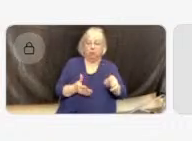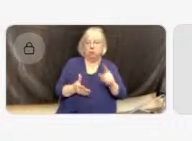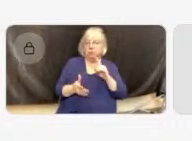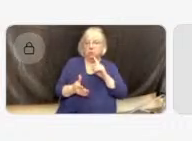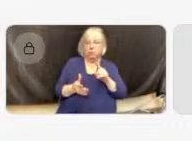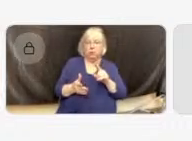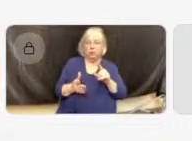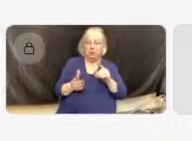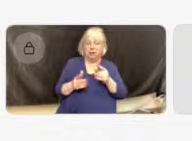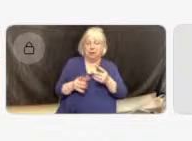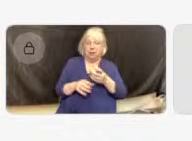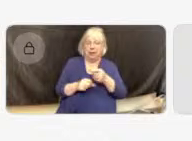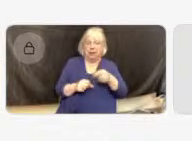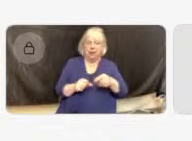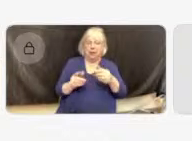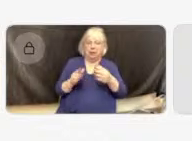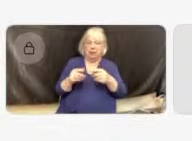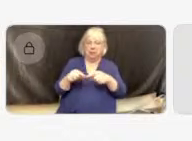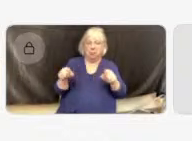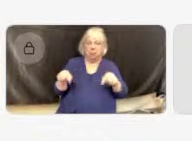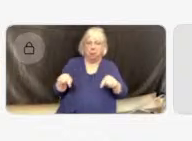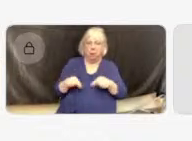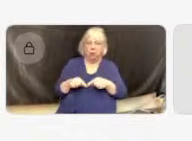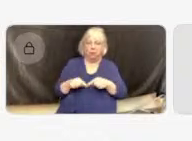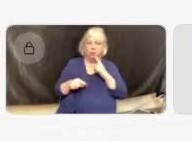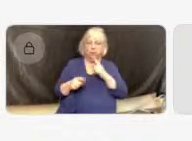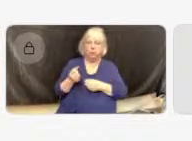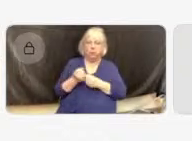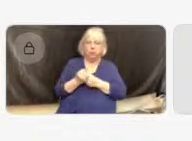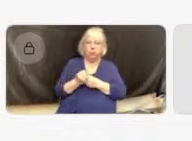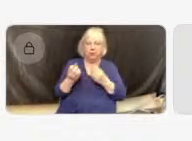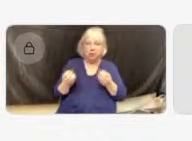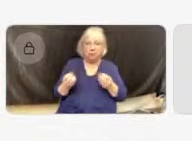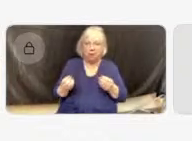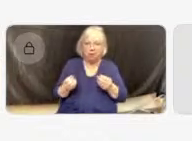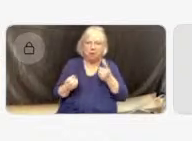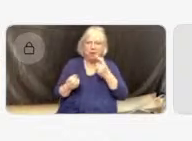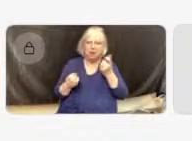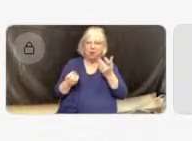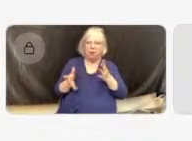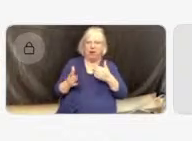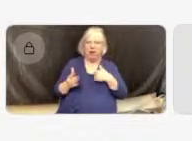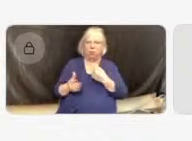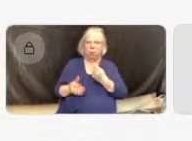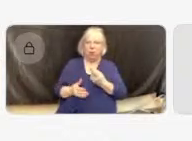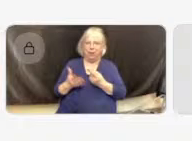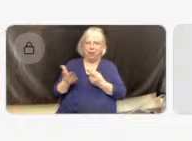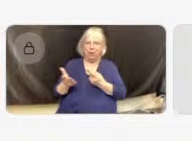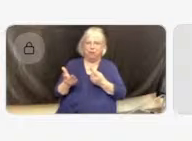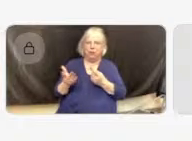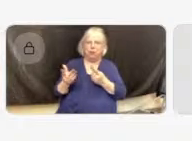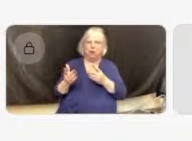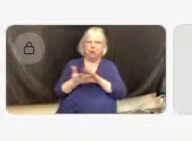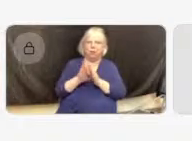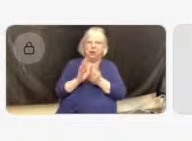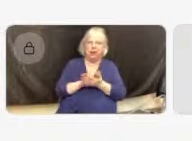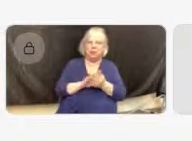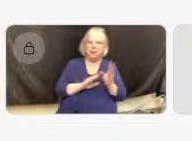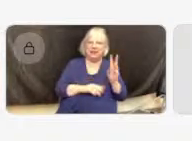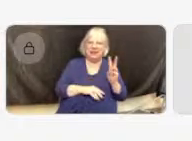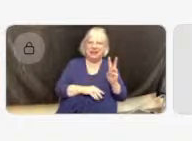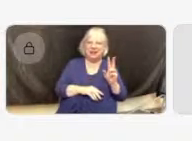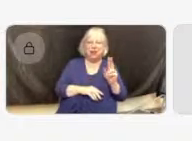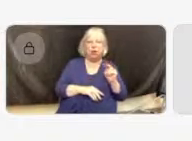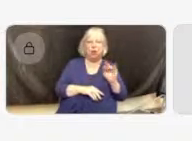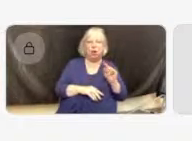this parcel from supporting 0, because they've already got one there, to 6 units